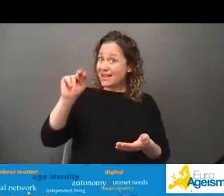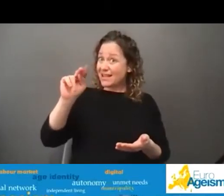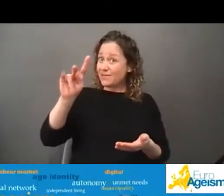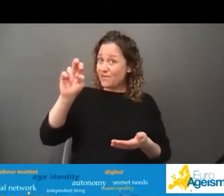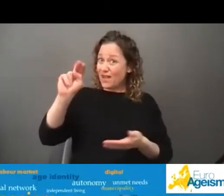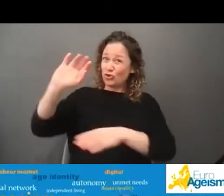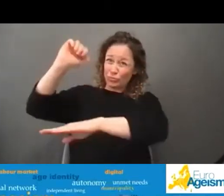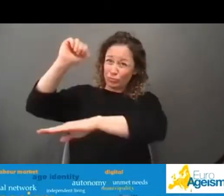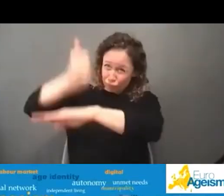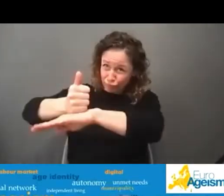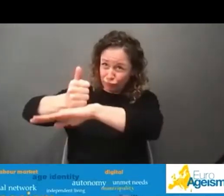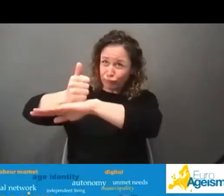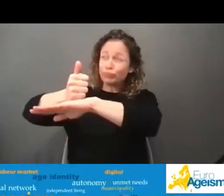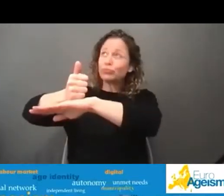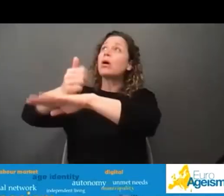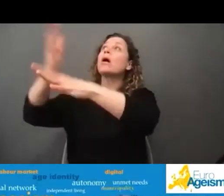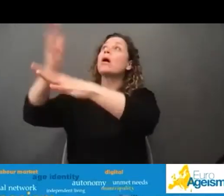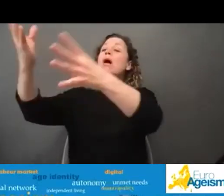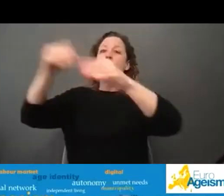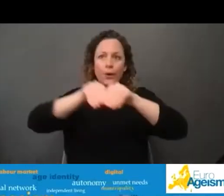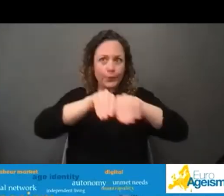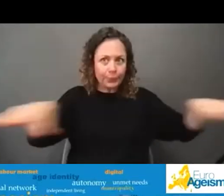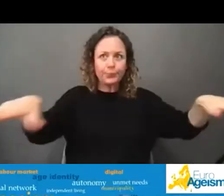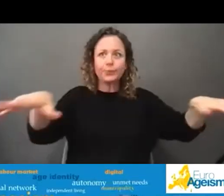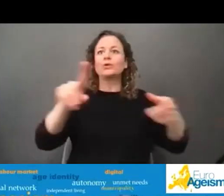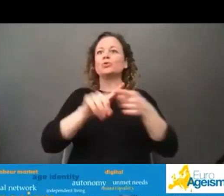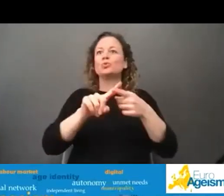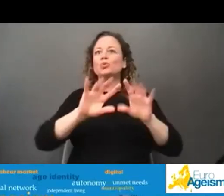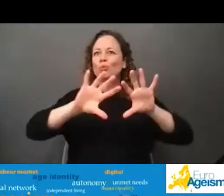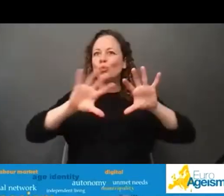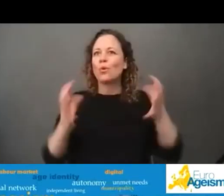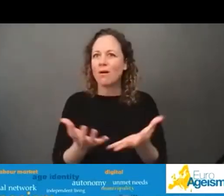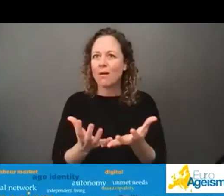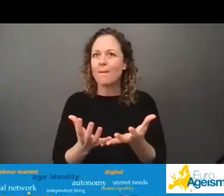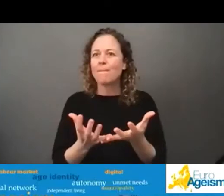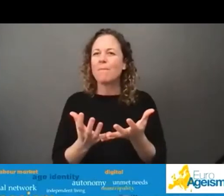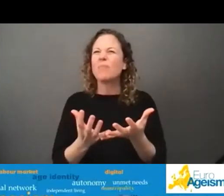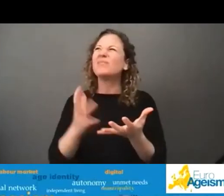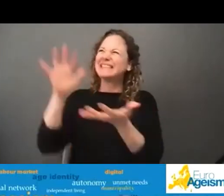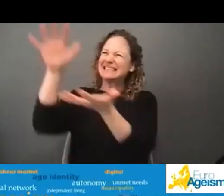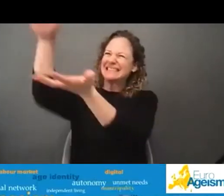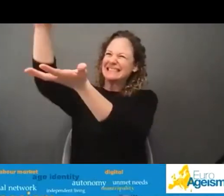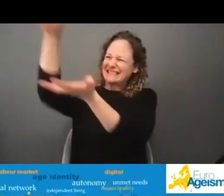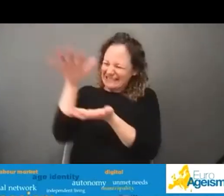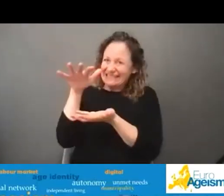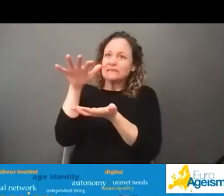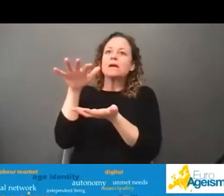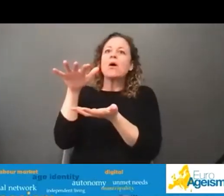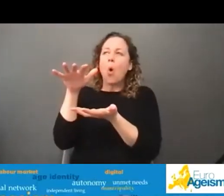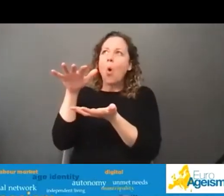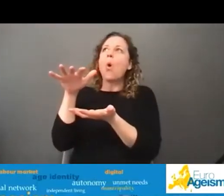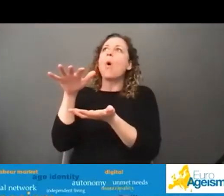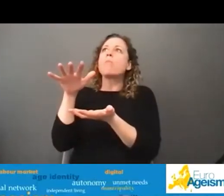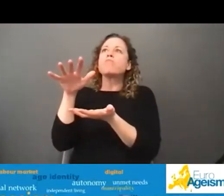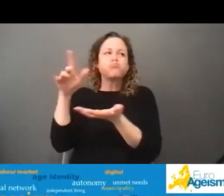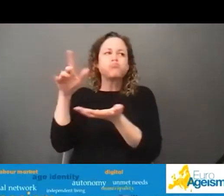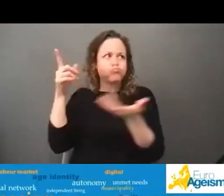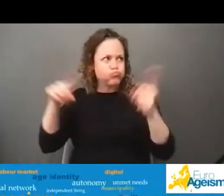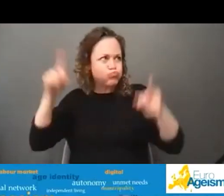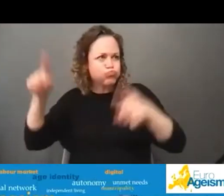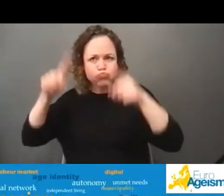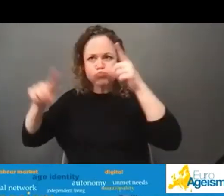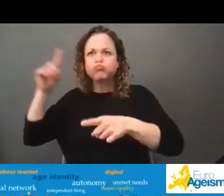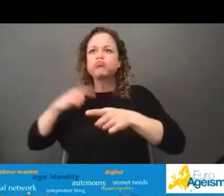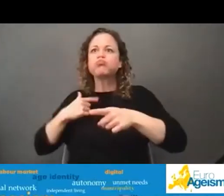and bench strength to help surface the issues that need to be addressed, so that within Canada, we